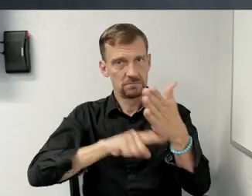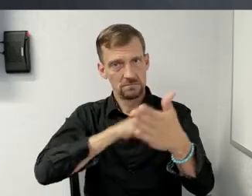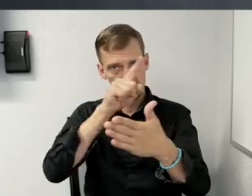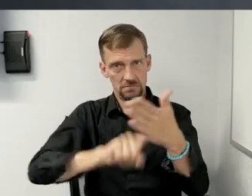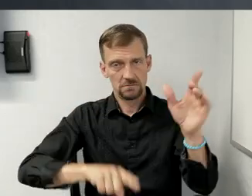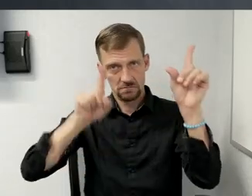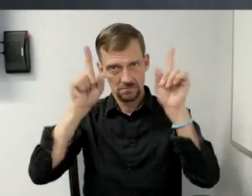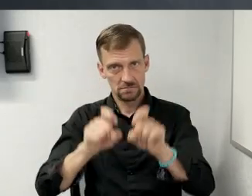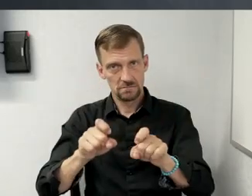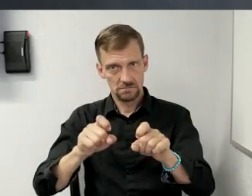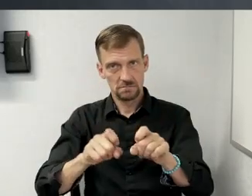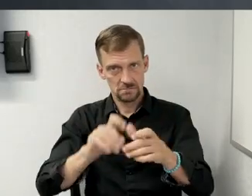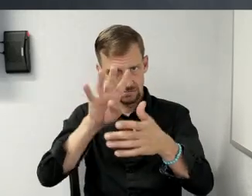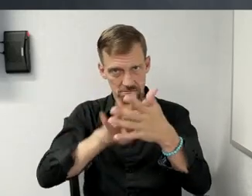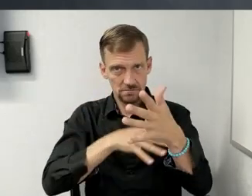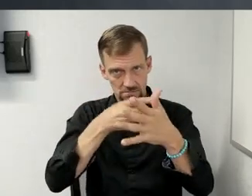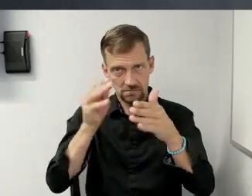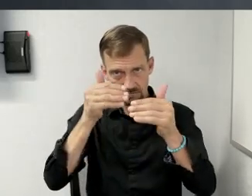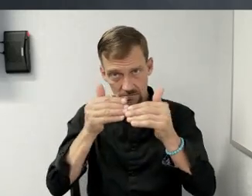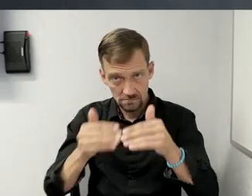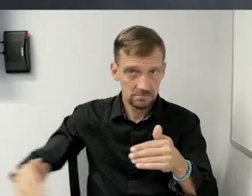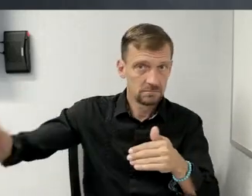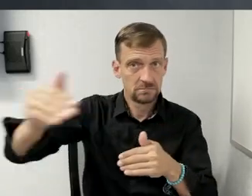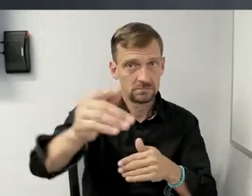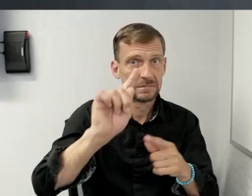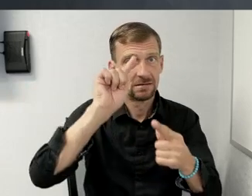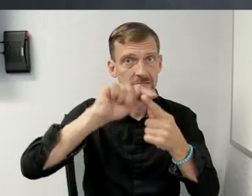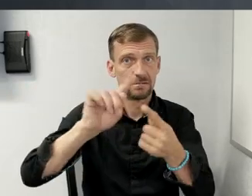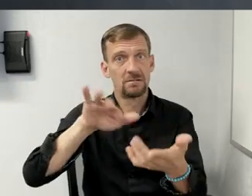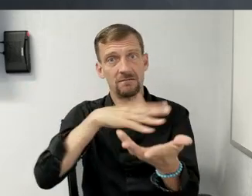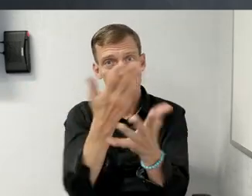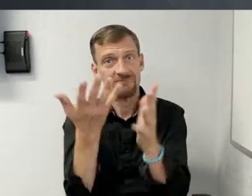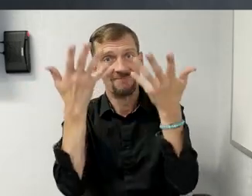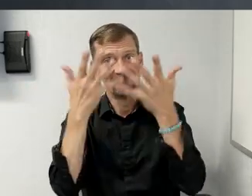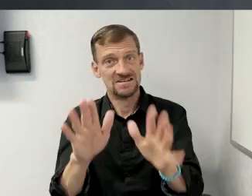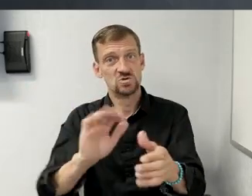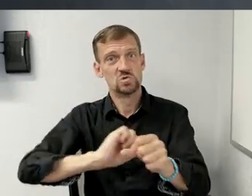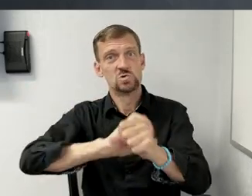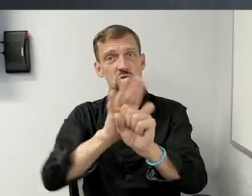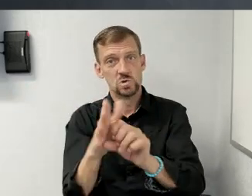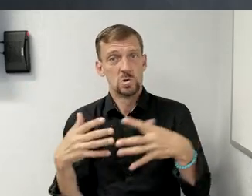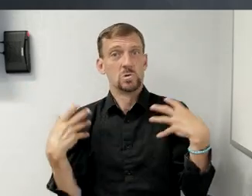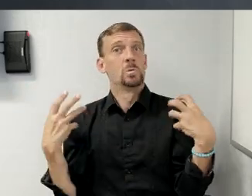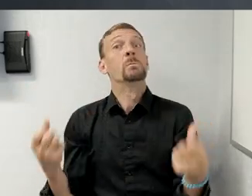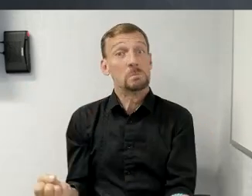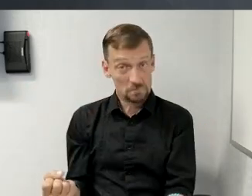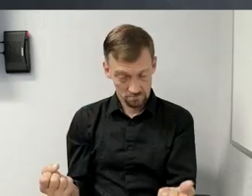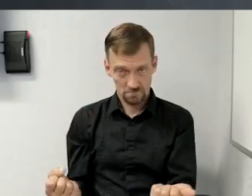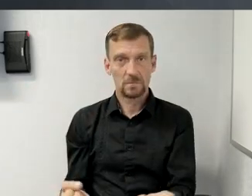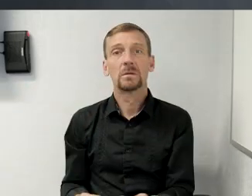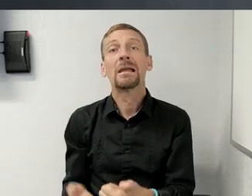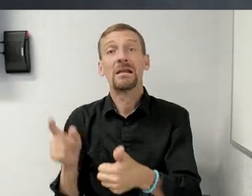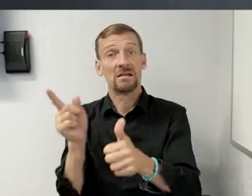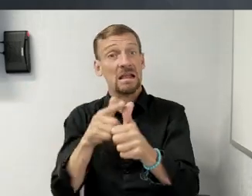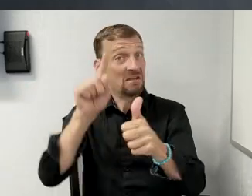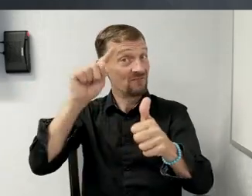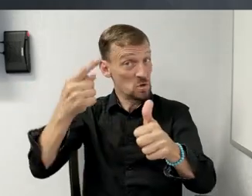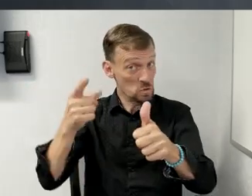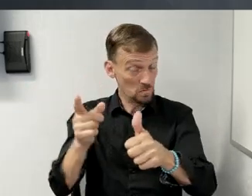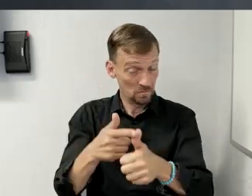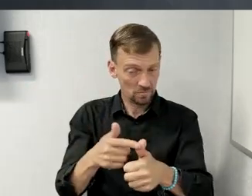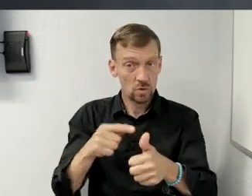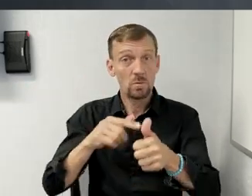procedure and we reschedule it to a time when they're COVID-free. So that's the first thing we do to